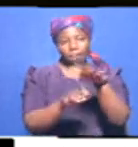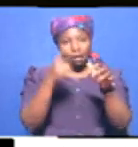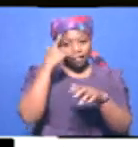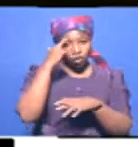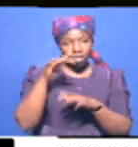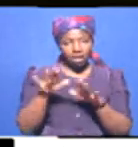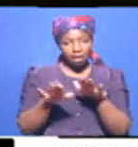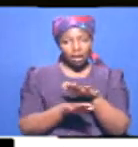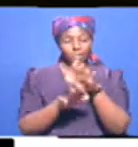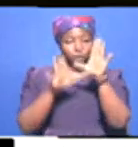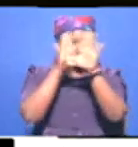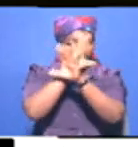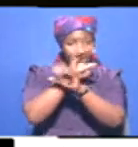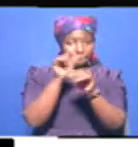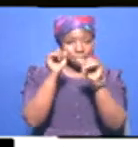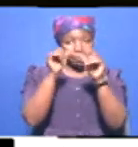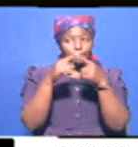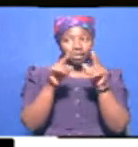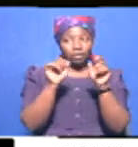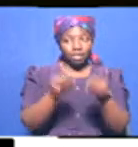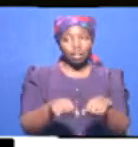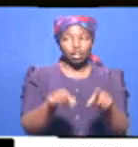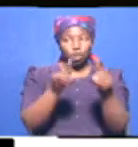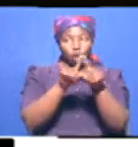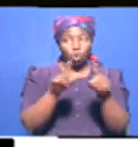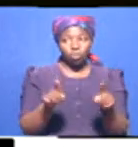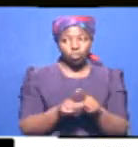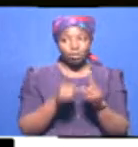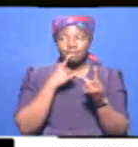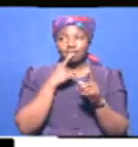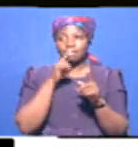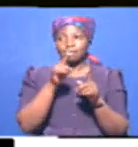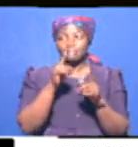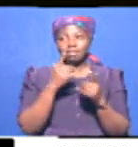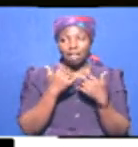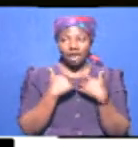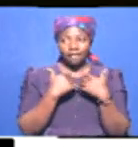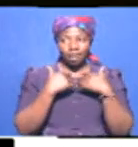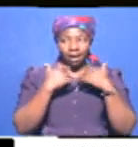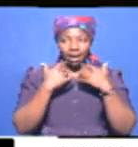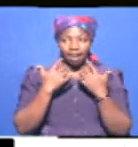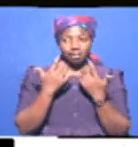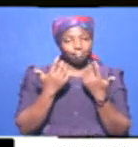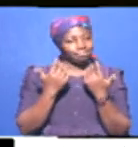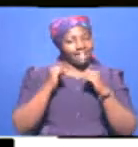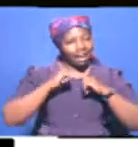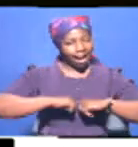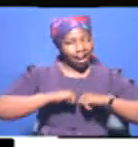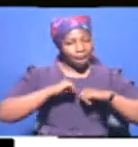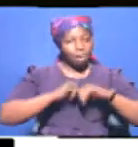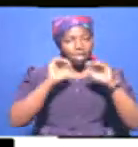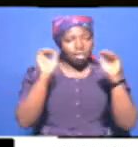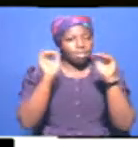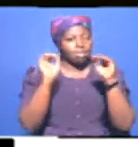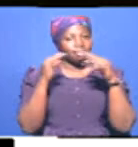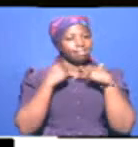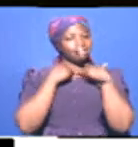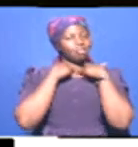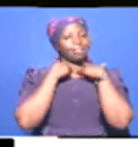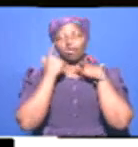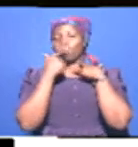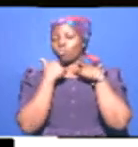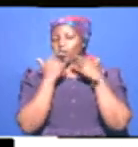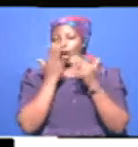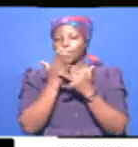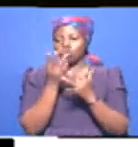we can also officially call it a deadlock because there is no agreement whatsoever on who between Kithure